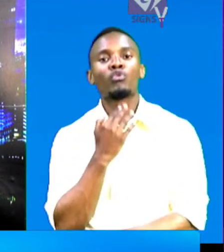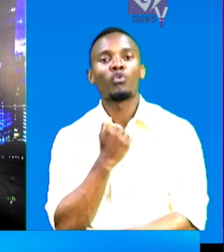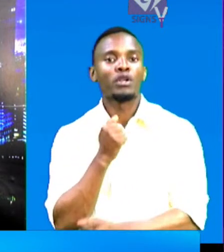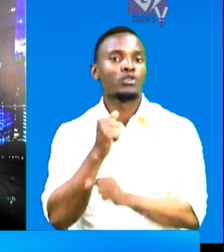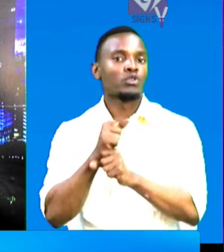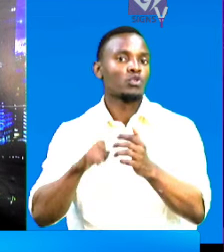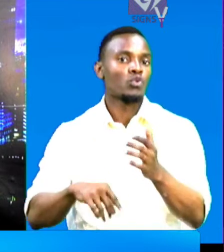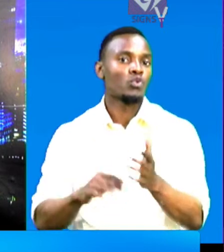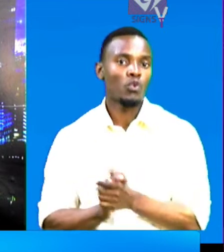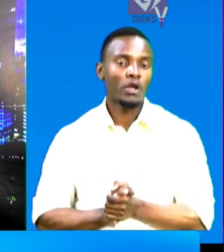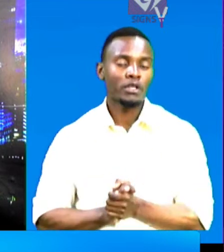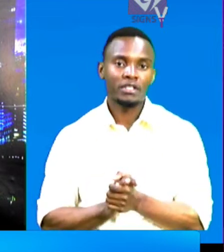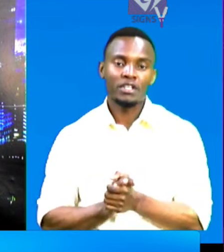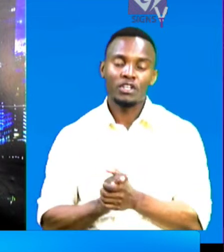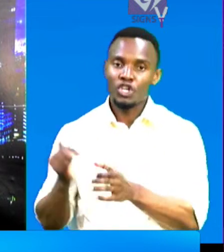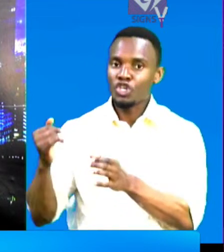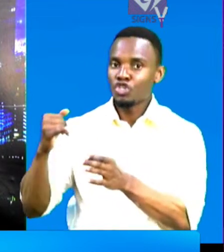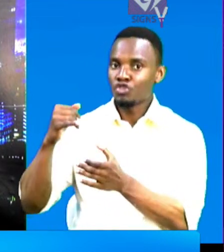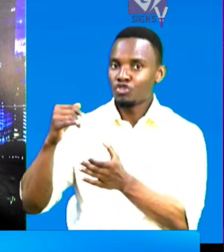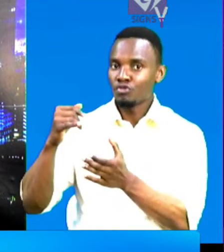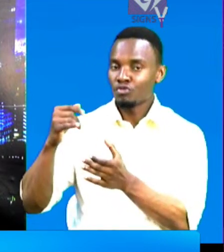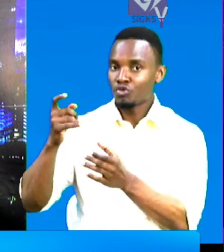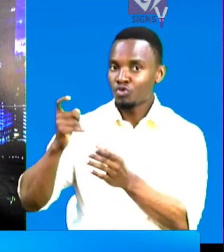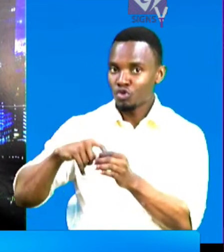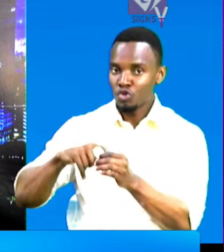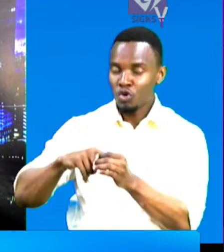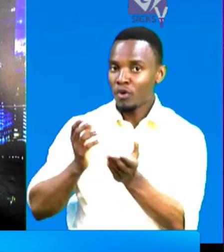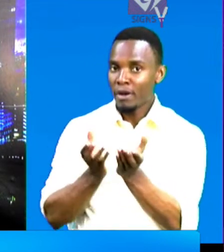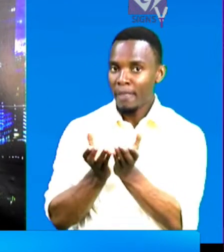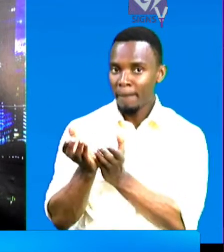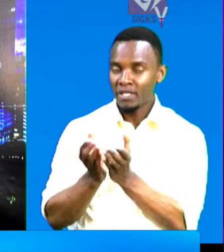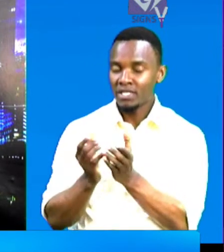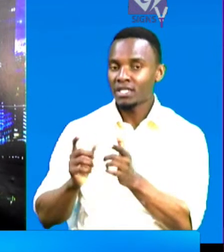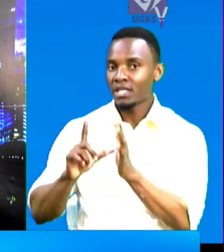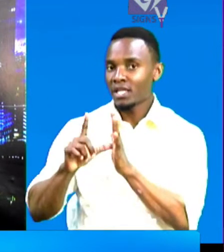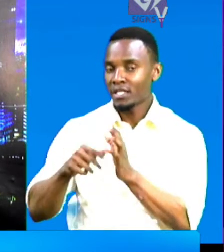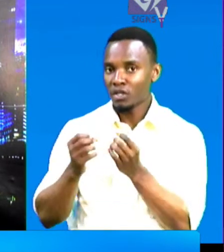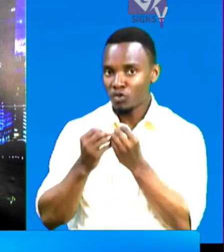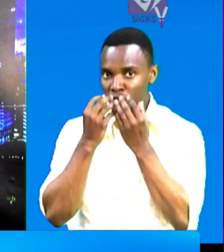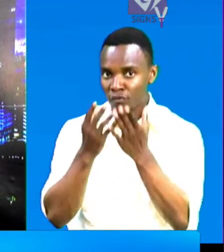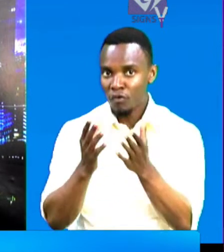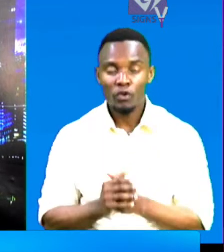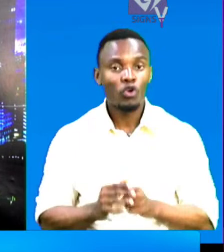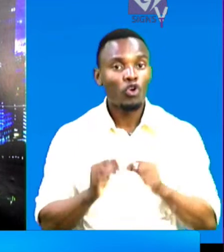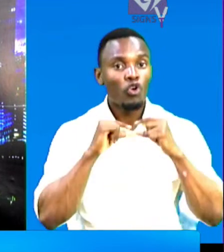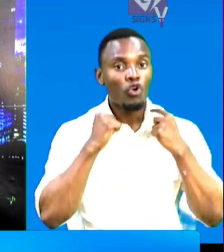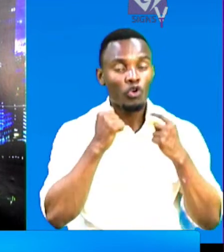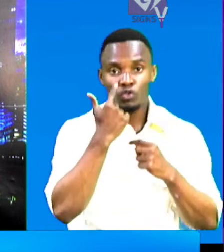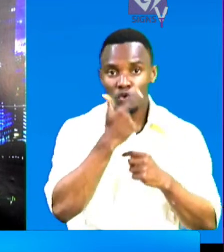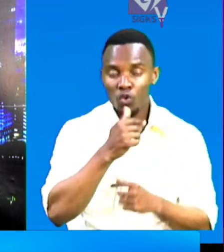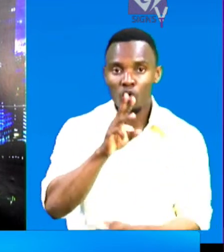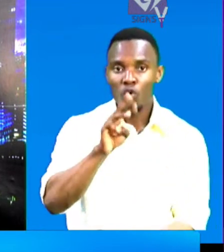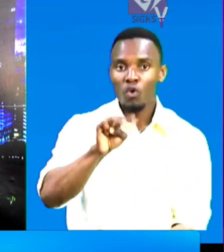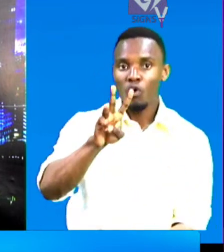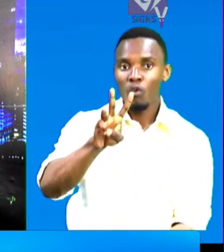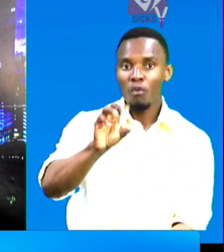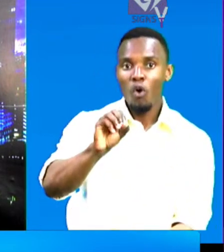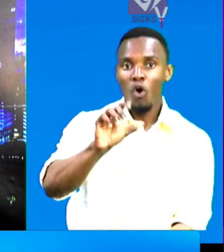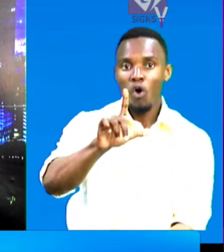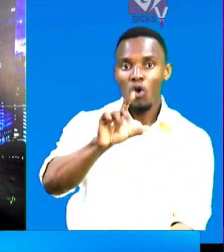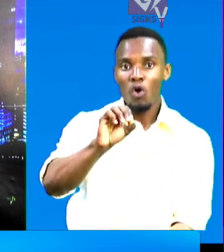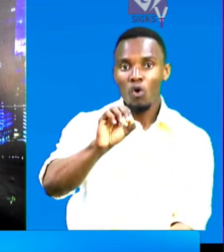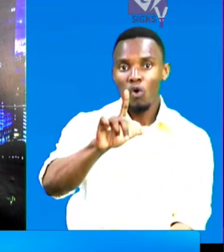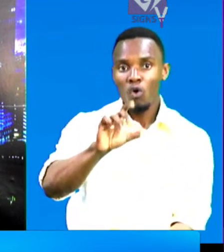drop shipper, to be informed later on in the broadcast. This is Chris Mololo. Our sign language interpreter